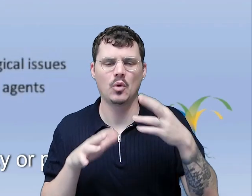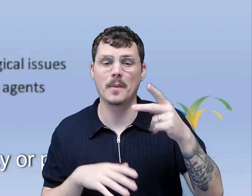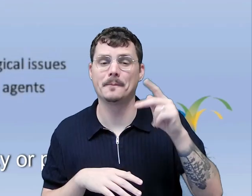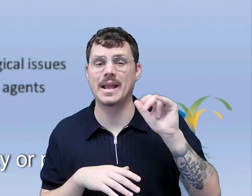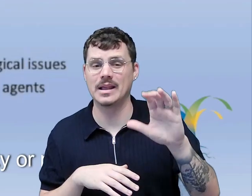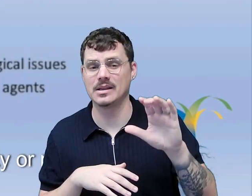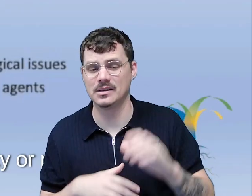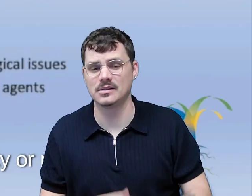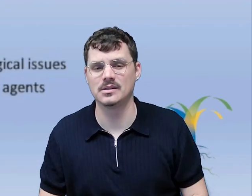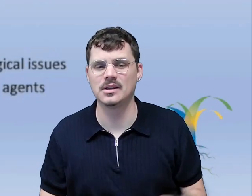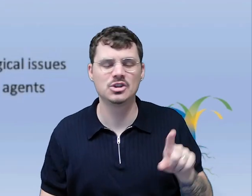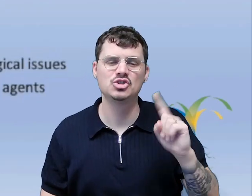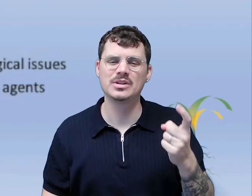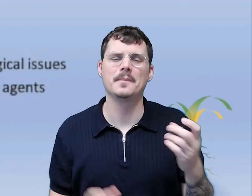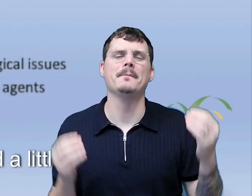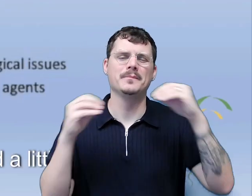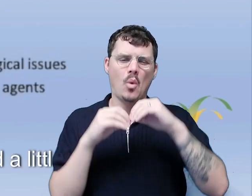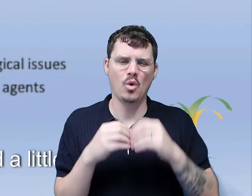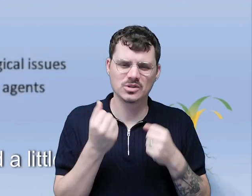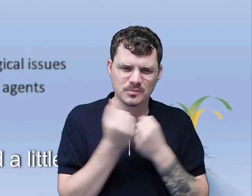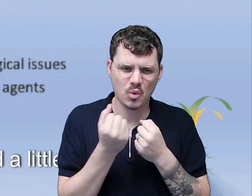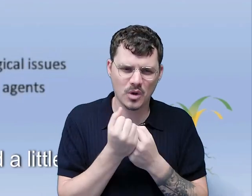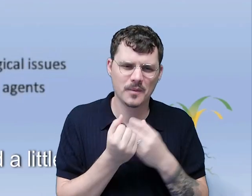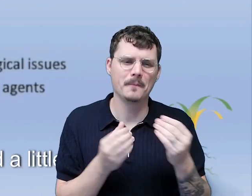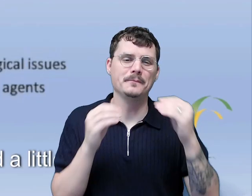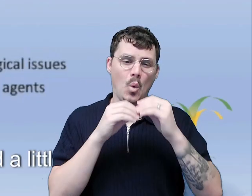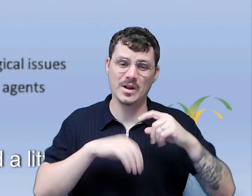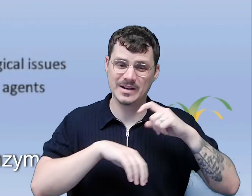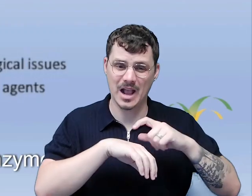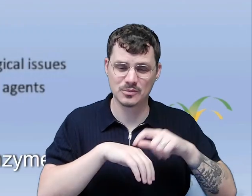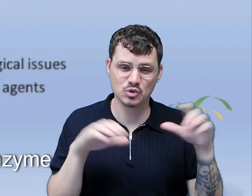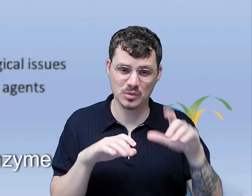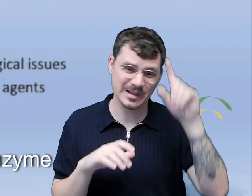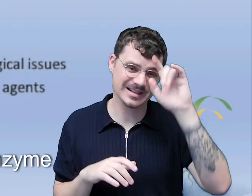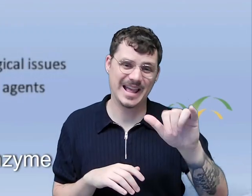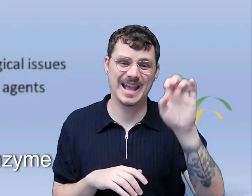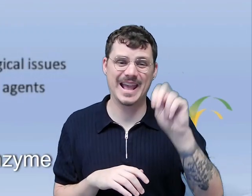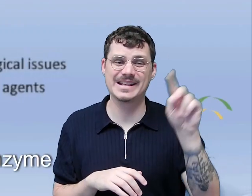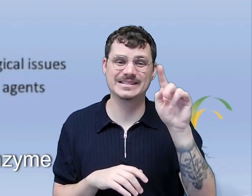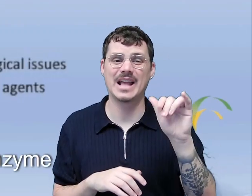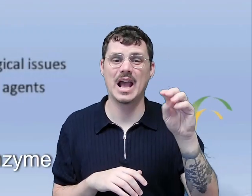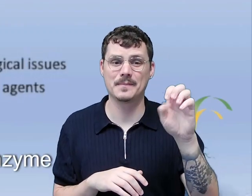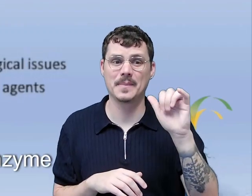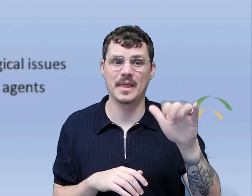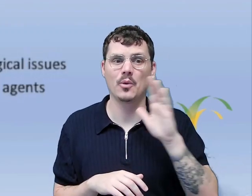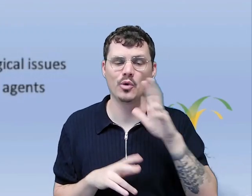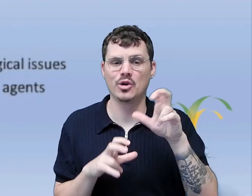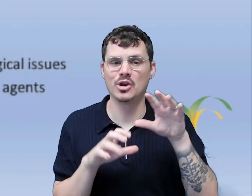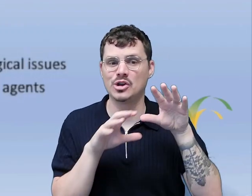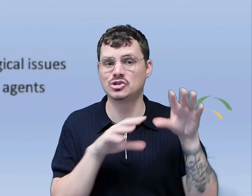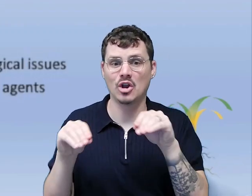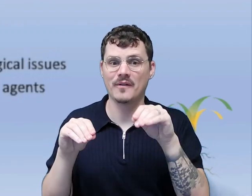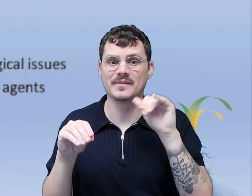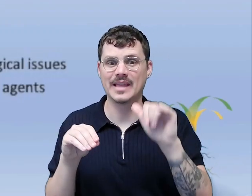severe anxiety or panic. They just need more support and a little more time to do it because the enzyme